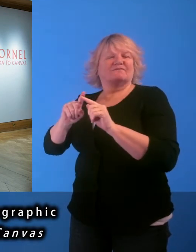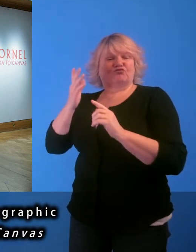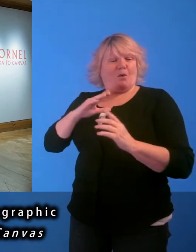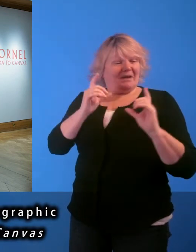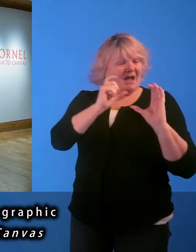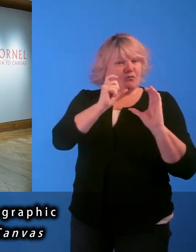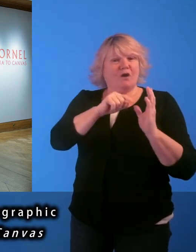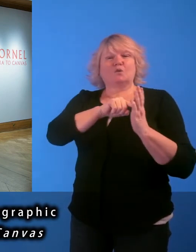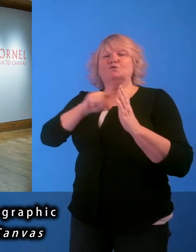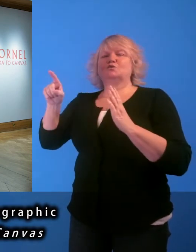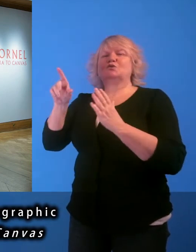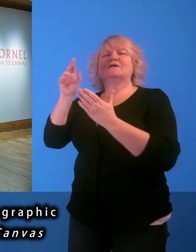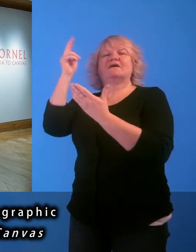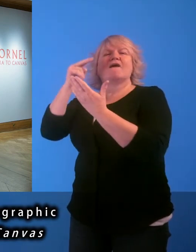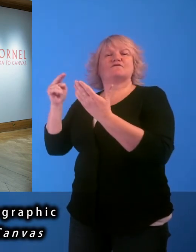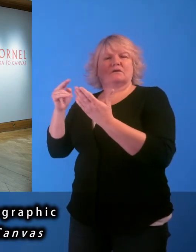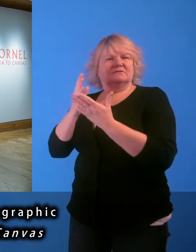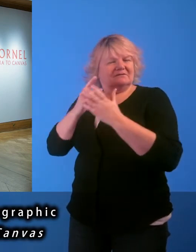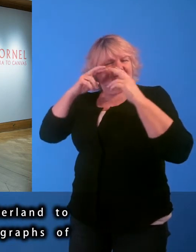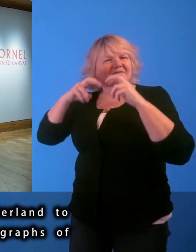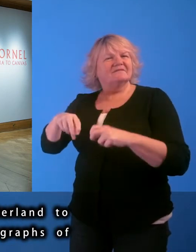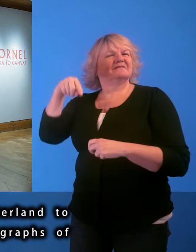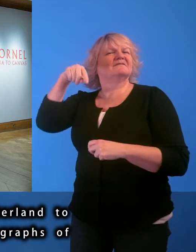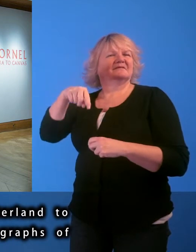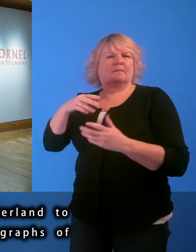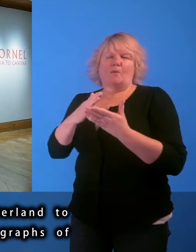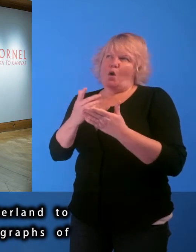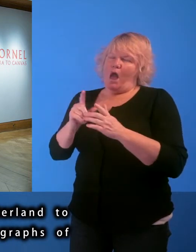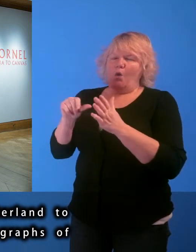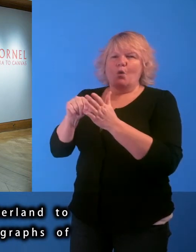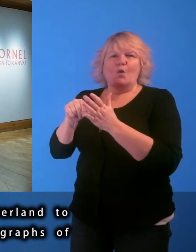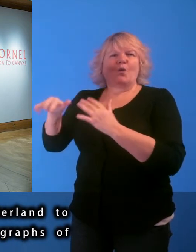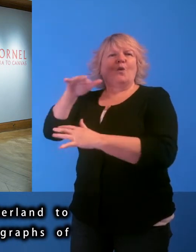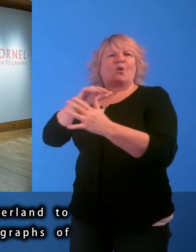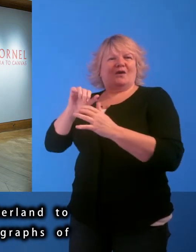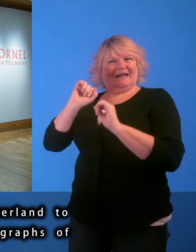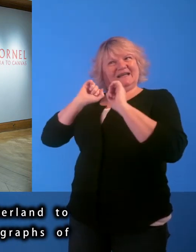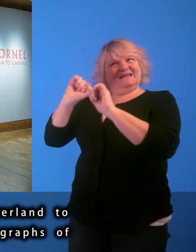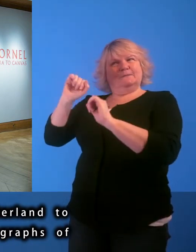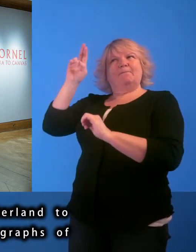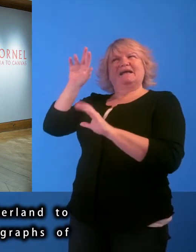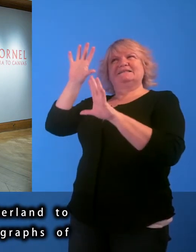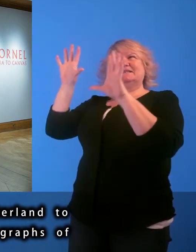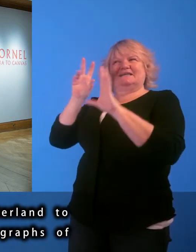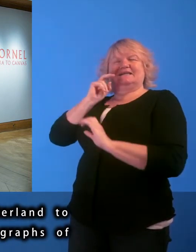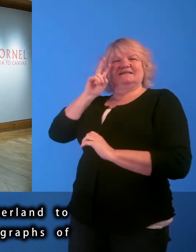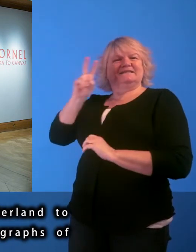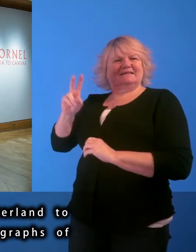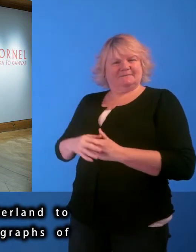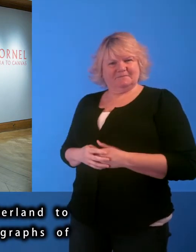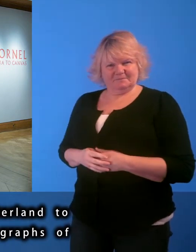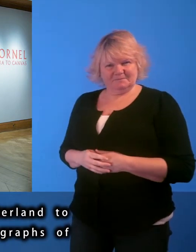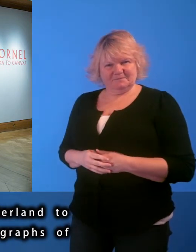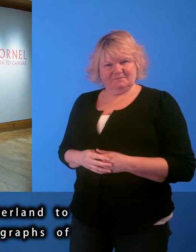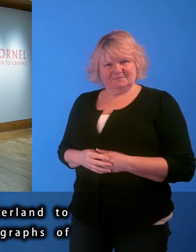photographic collection in From Camera to Canvas also reveals a more challenging hinterland to his